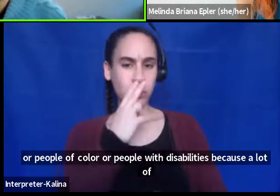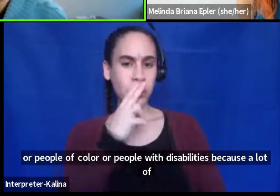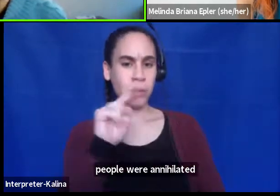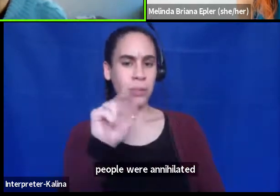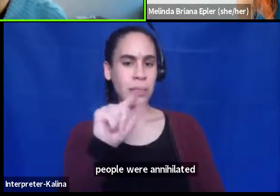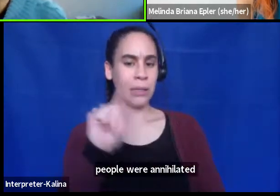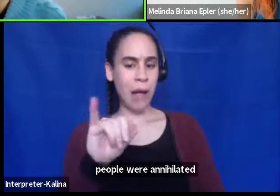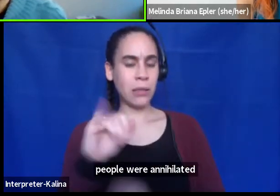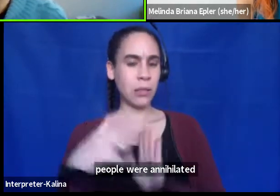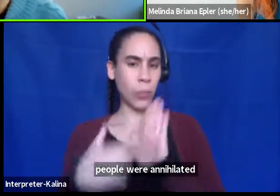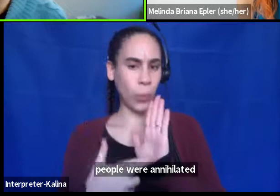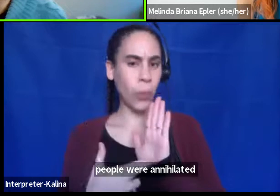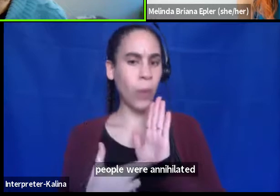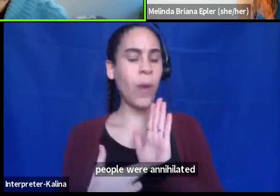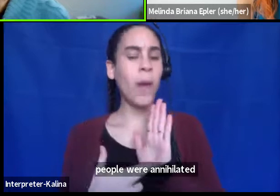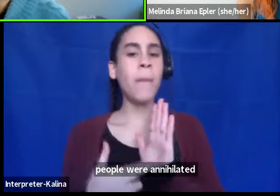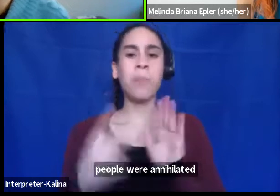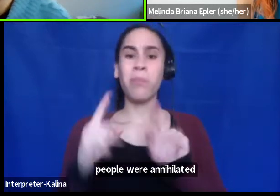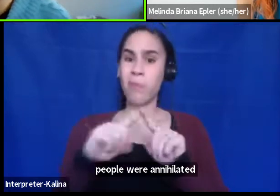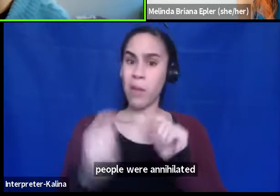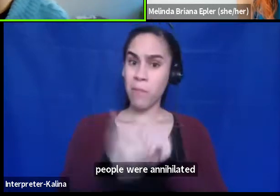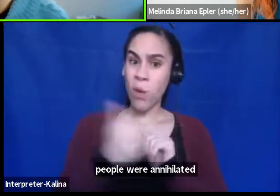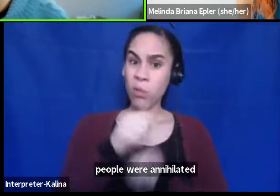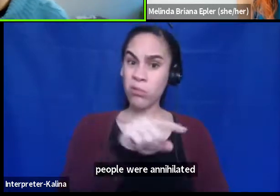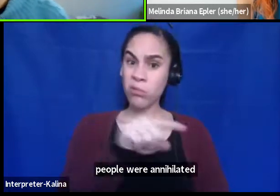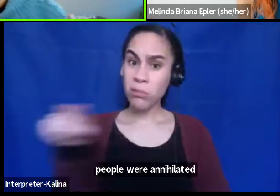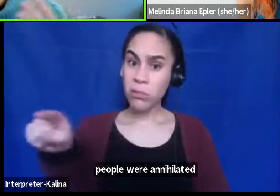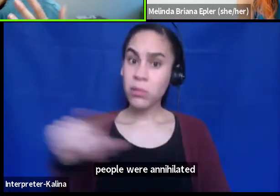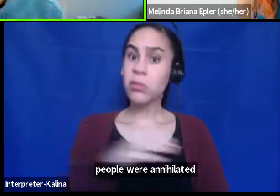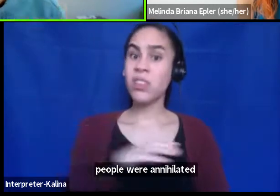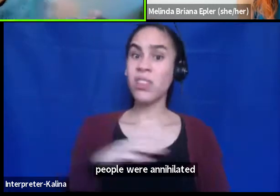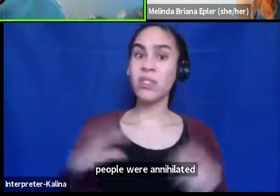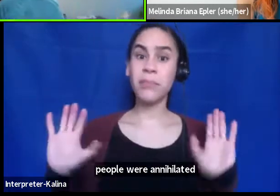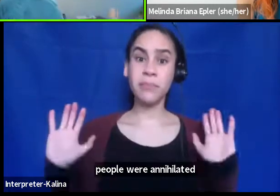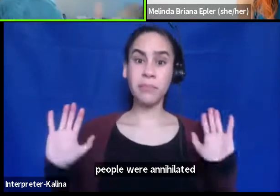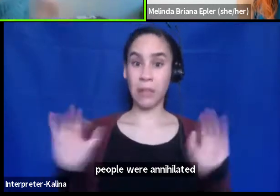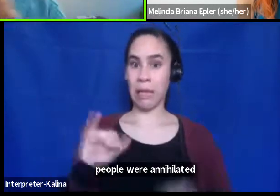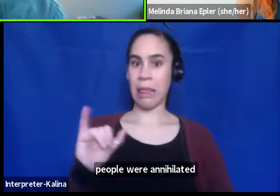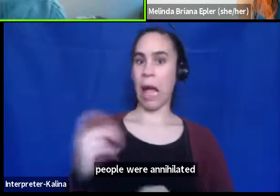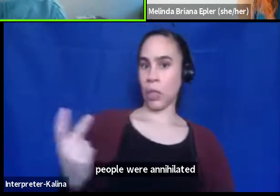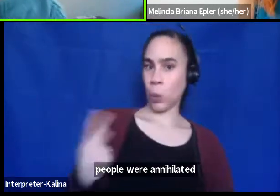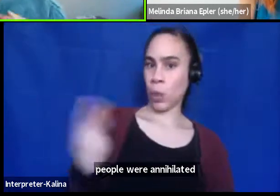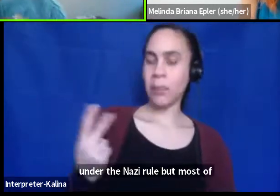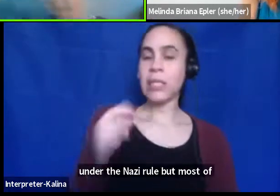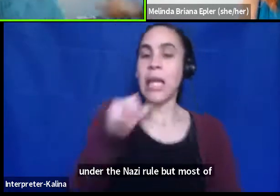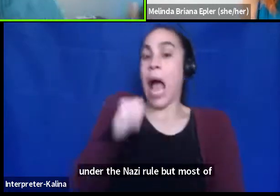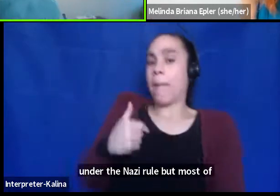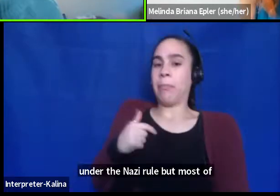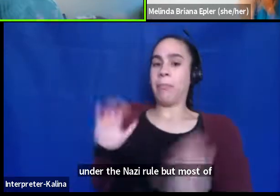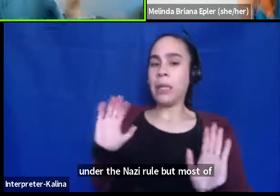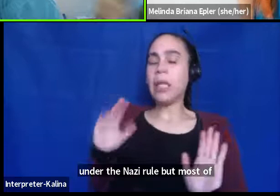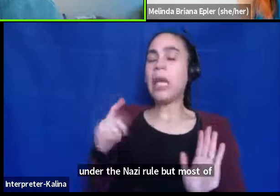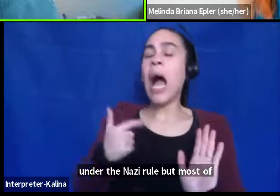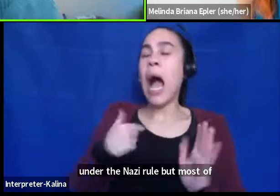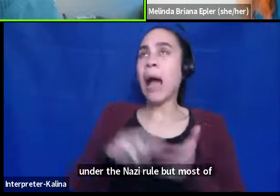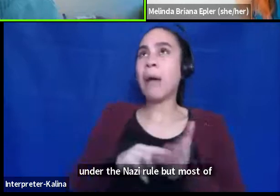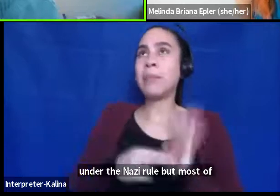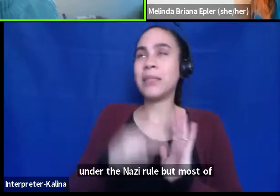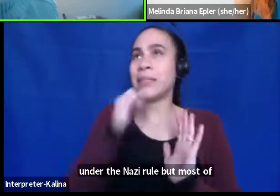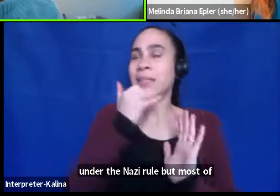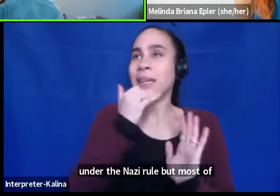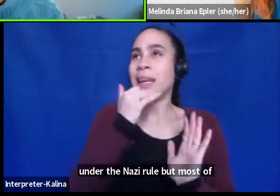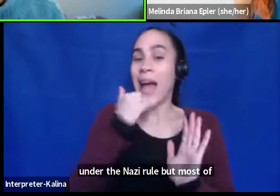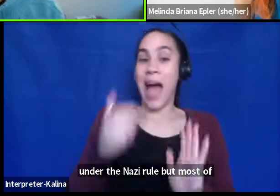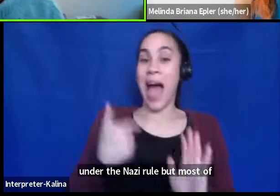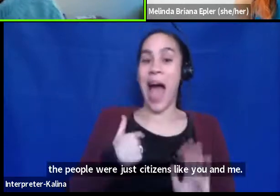of the people were actually just citizens, like you and me, or not me, because I would have, I wouldn't have